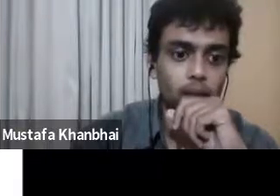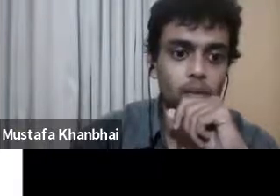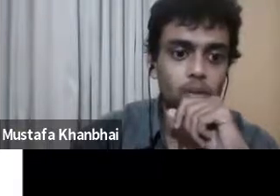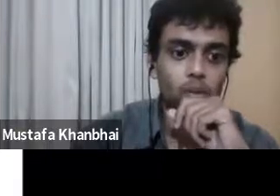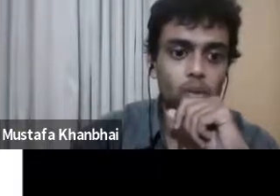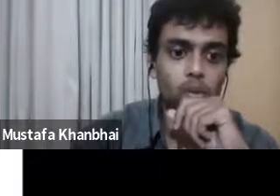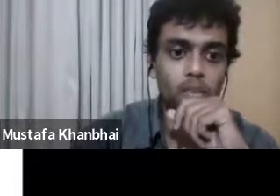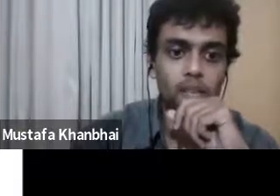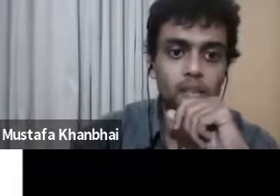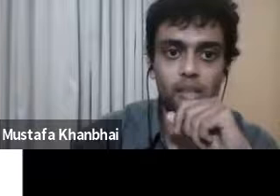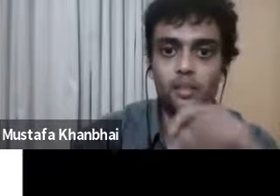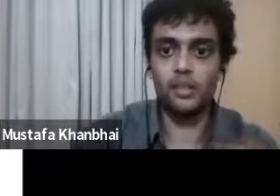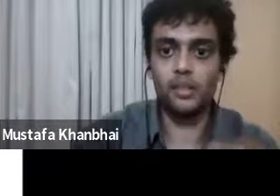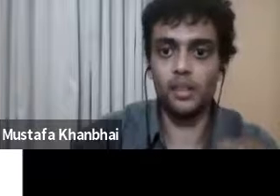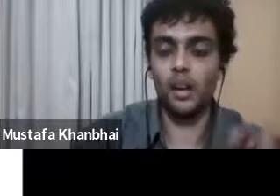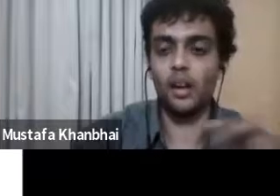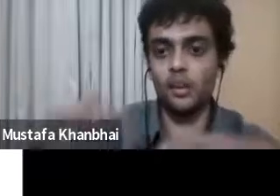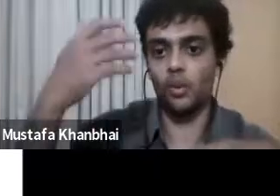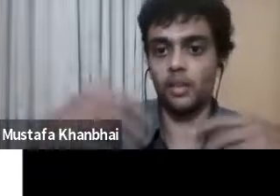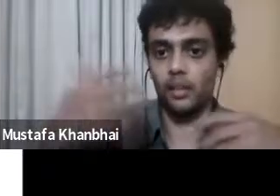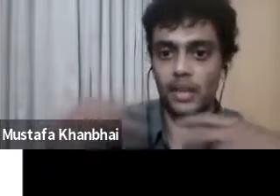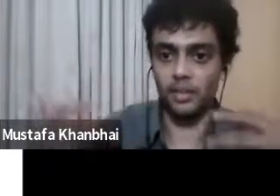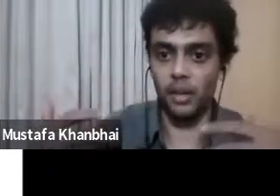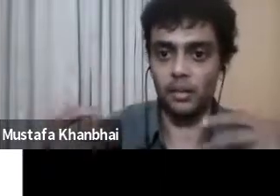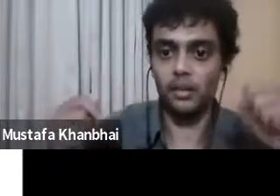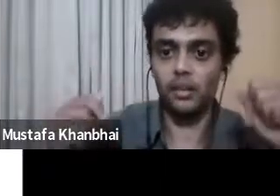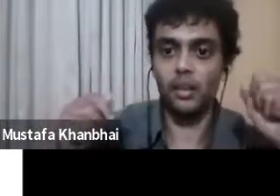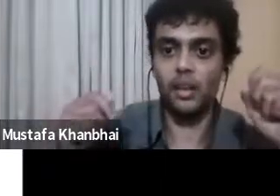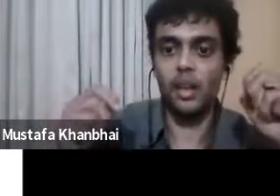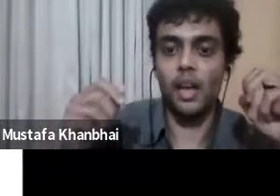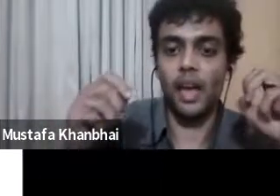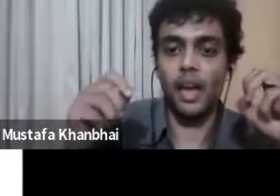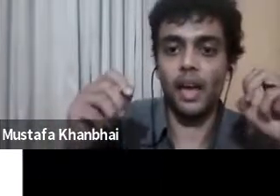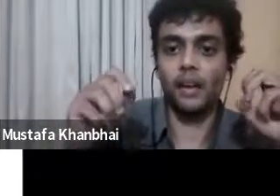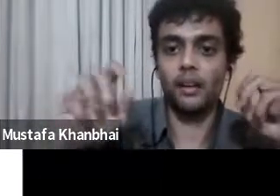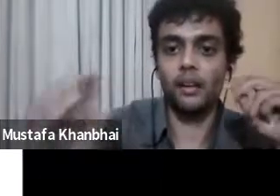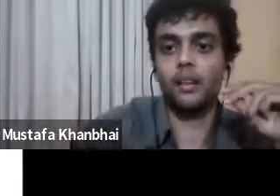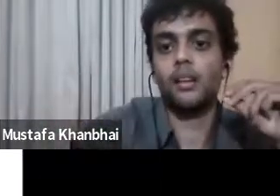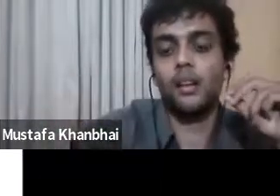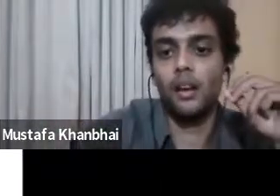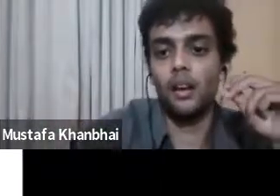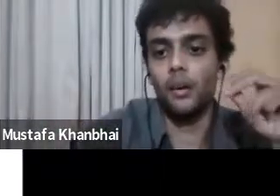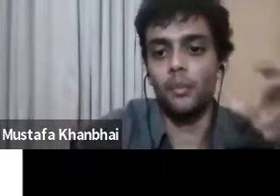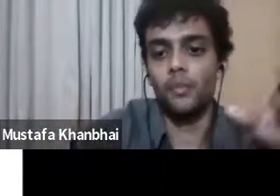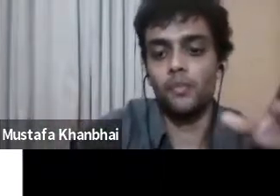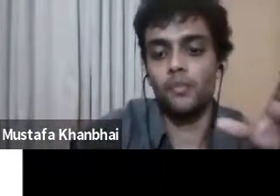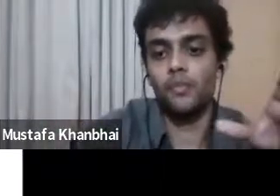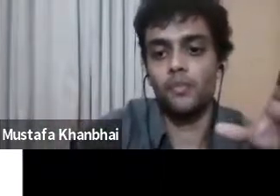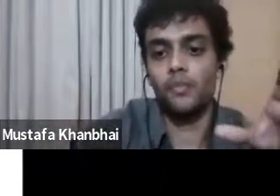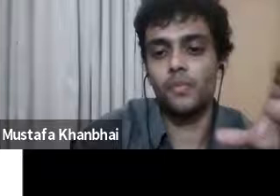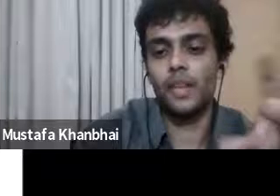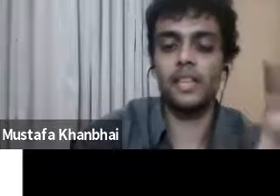yeah. So you'll see that the facial features are quite asymmetrical, and